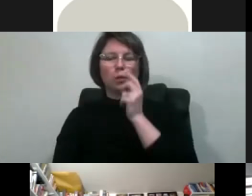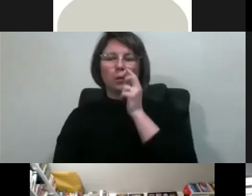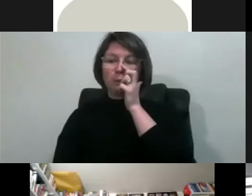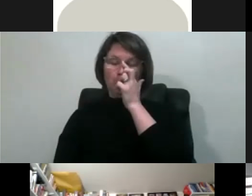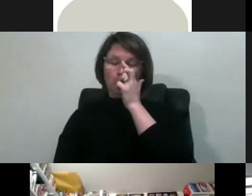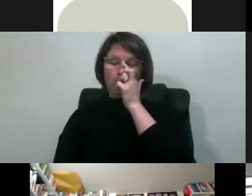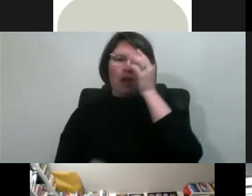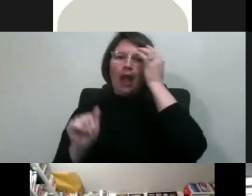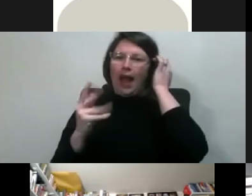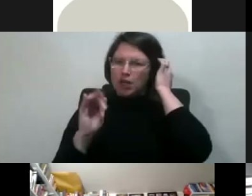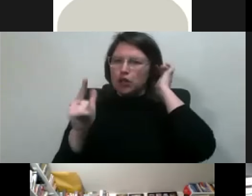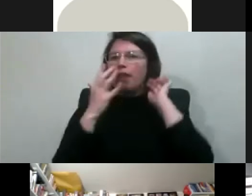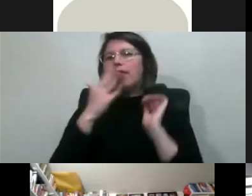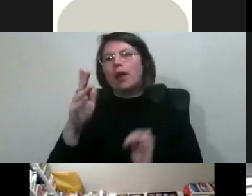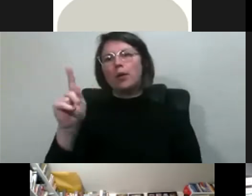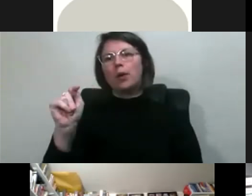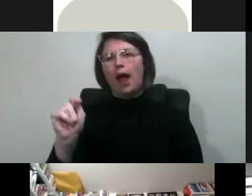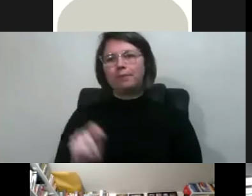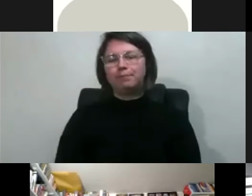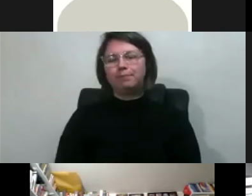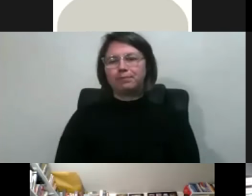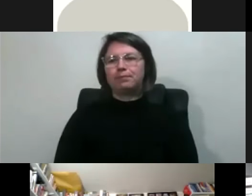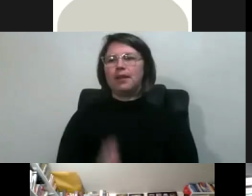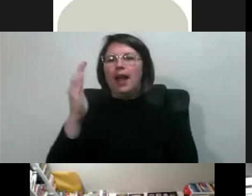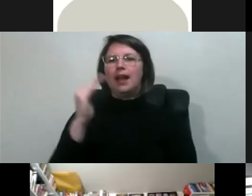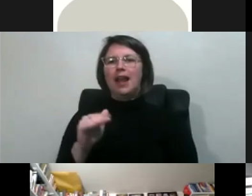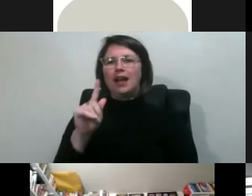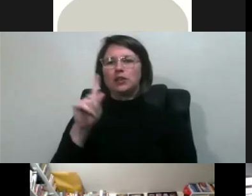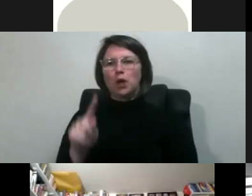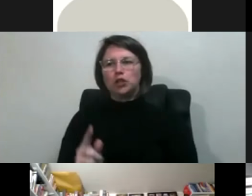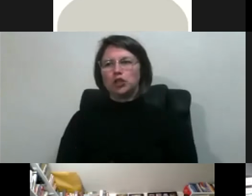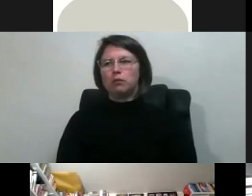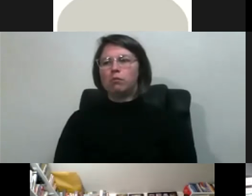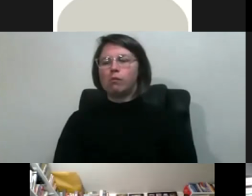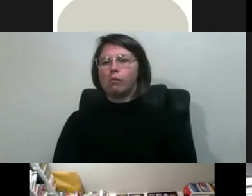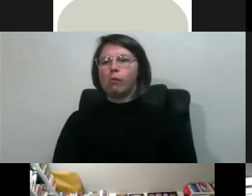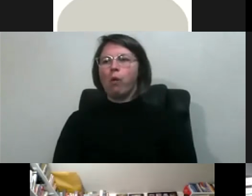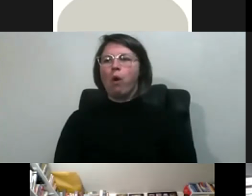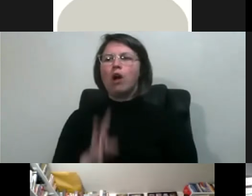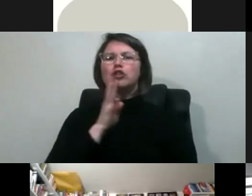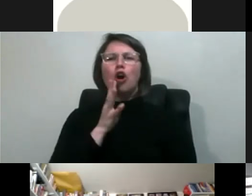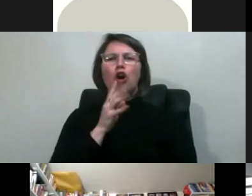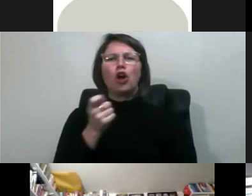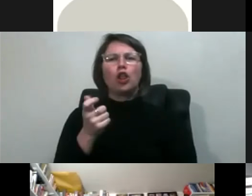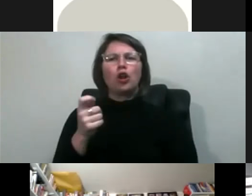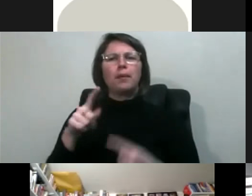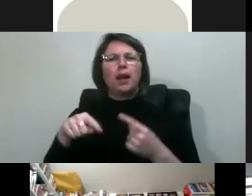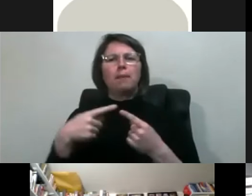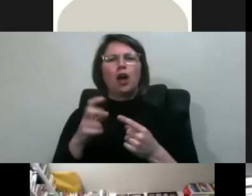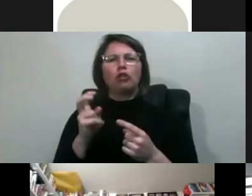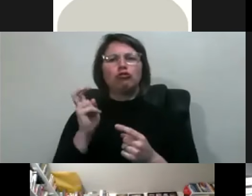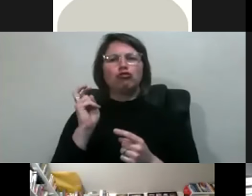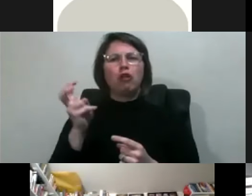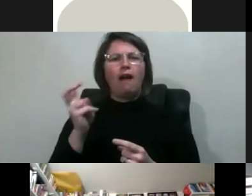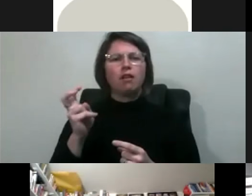Thanks, Kat. The next question here is, can you please talk a little bit about the travel, about travel